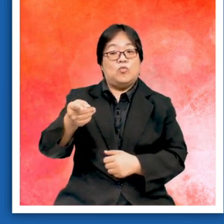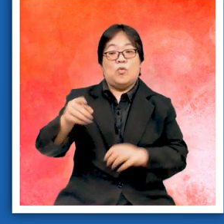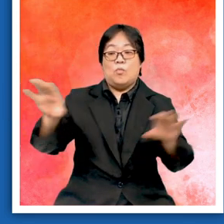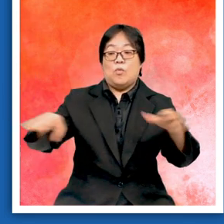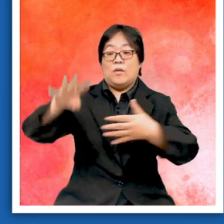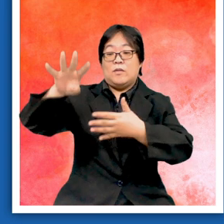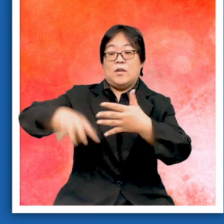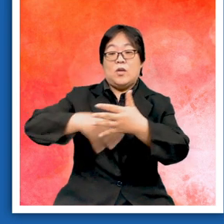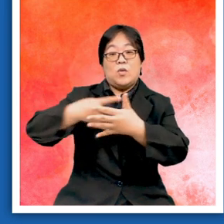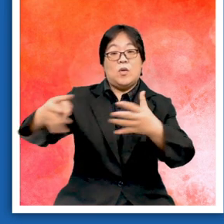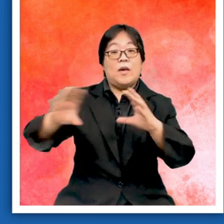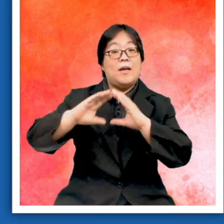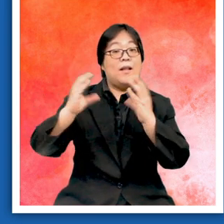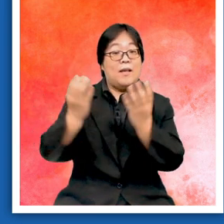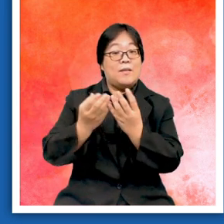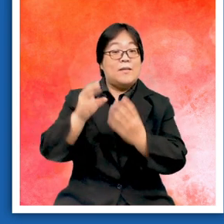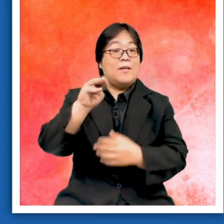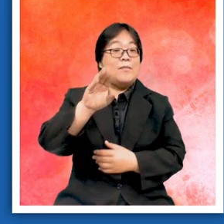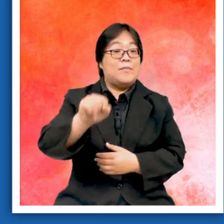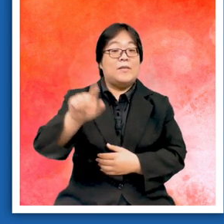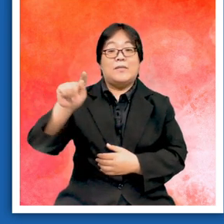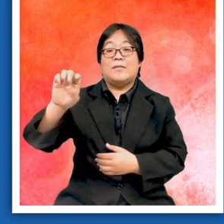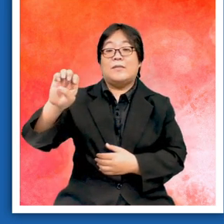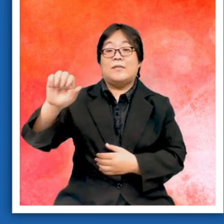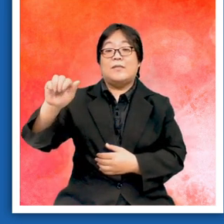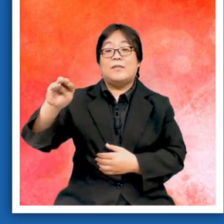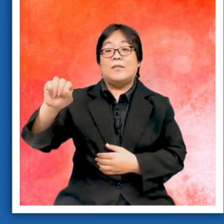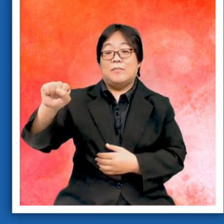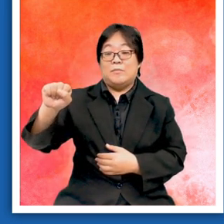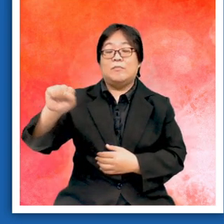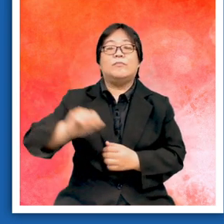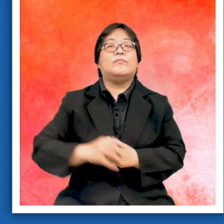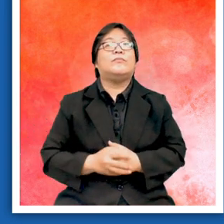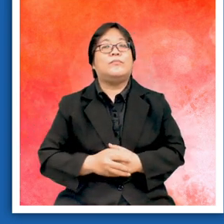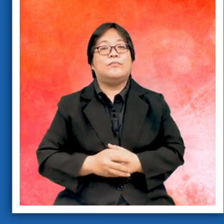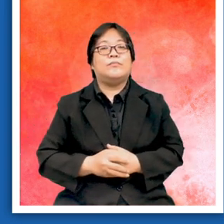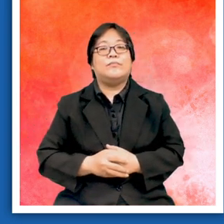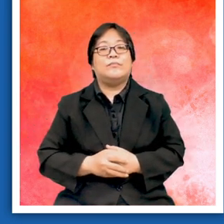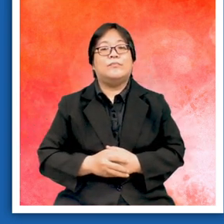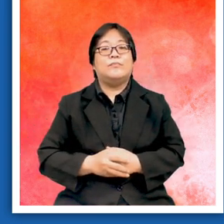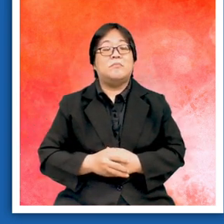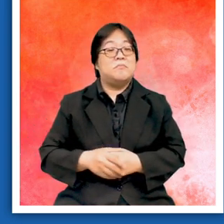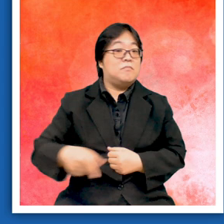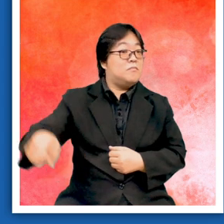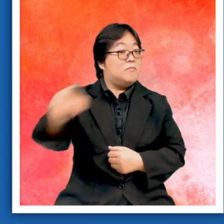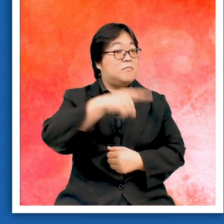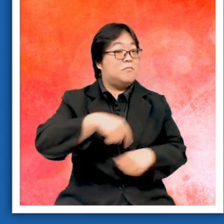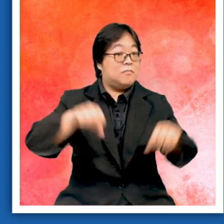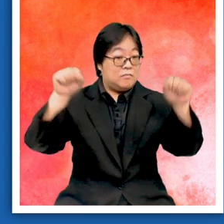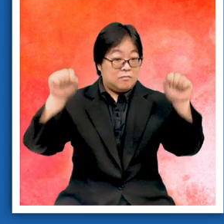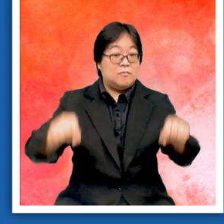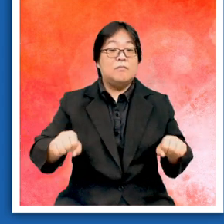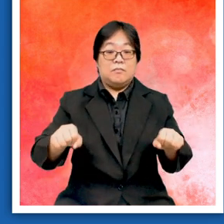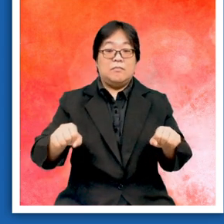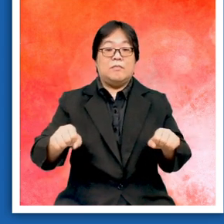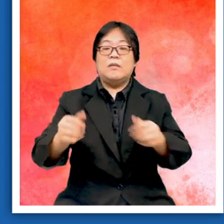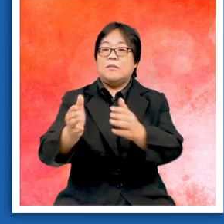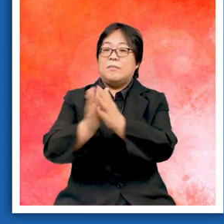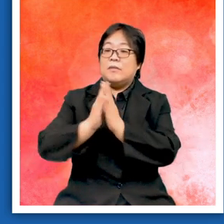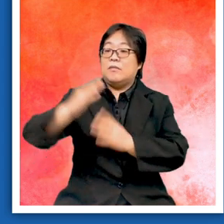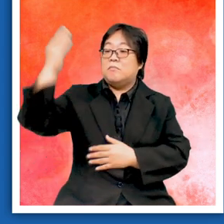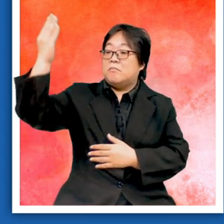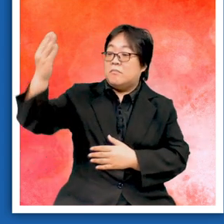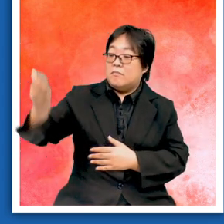a class on Microsoft Teams is that you can actually get the lecturers,